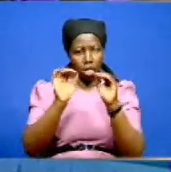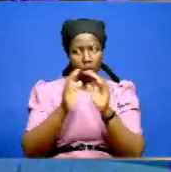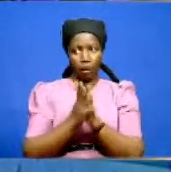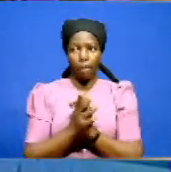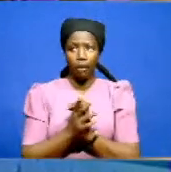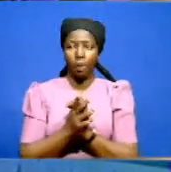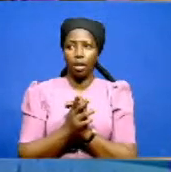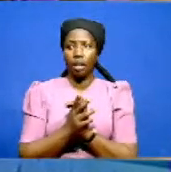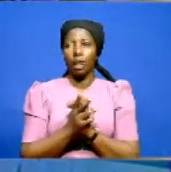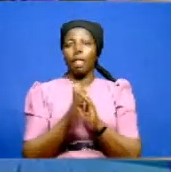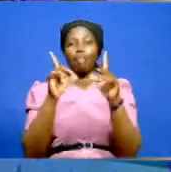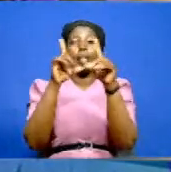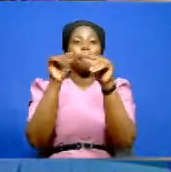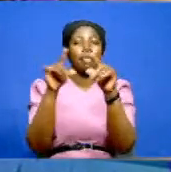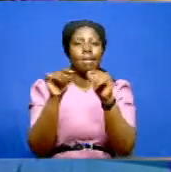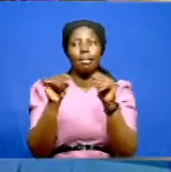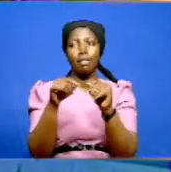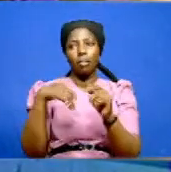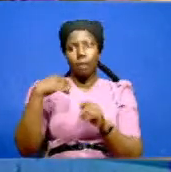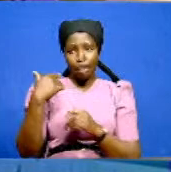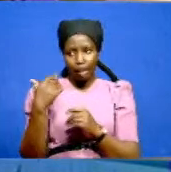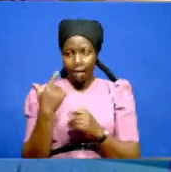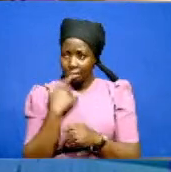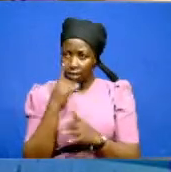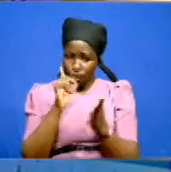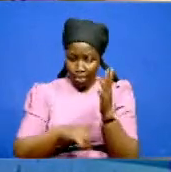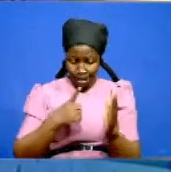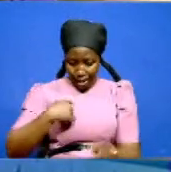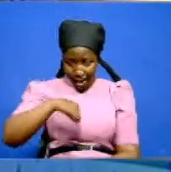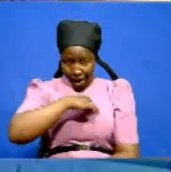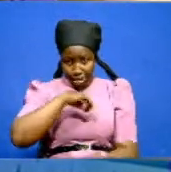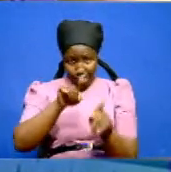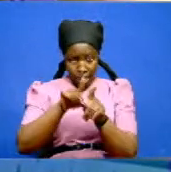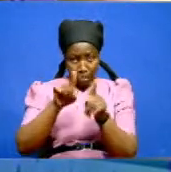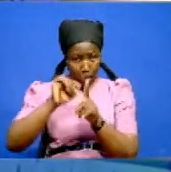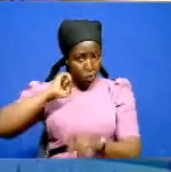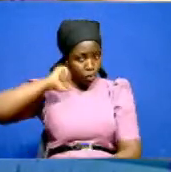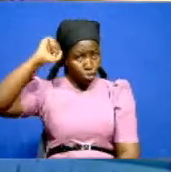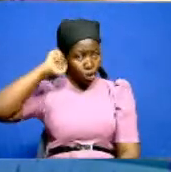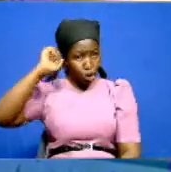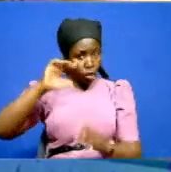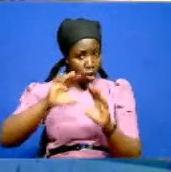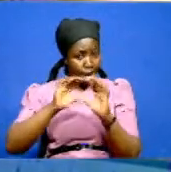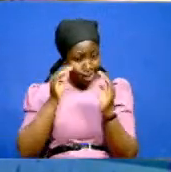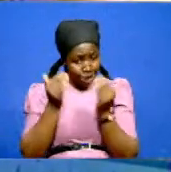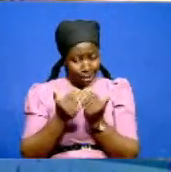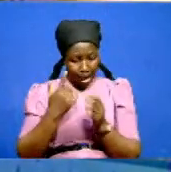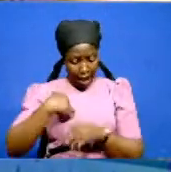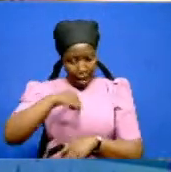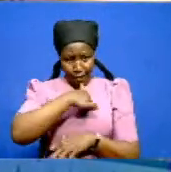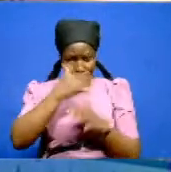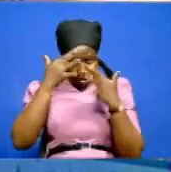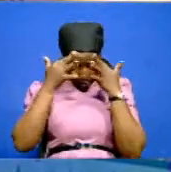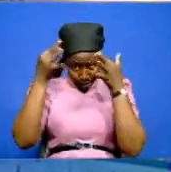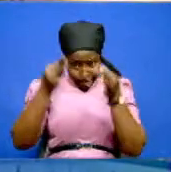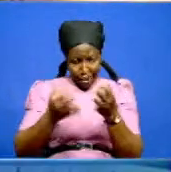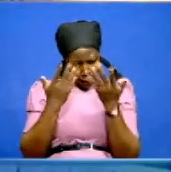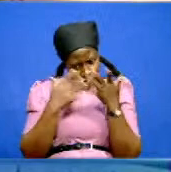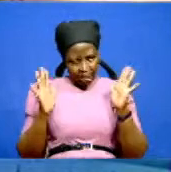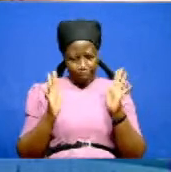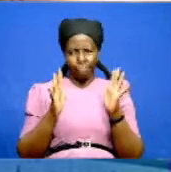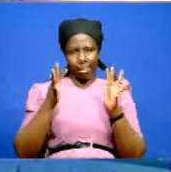message simply saying, we as the political class, we have decided, consciously